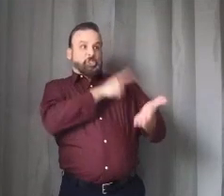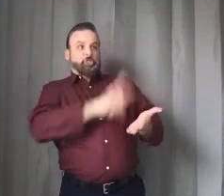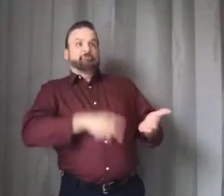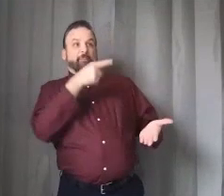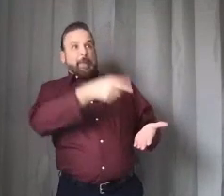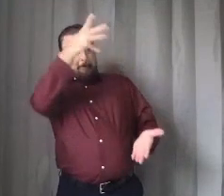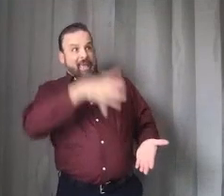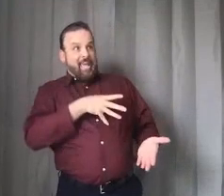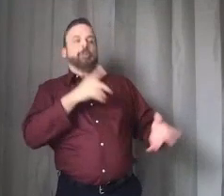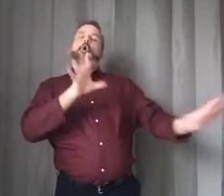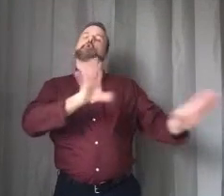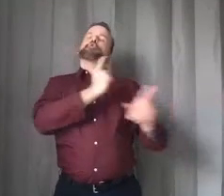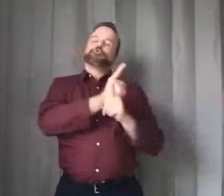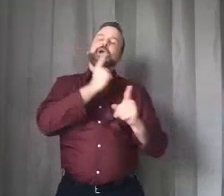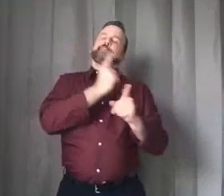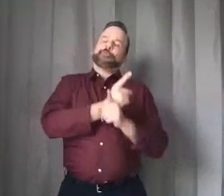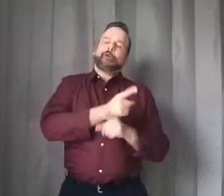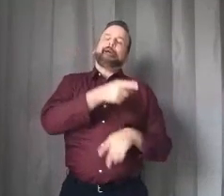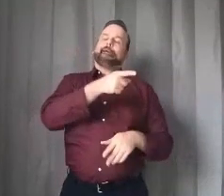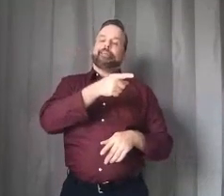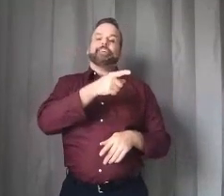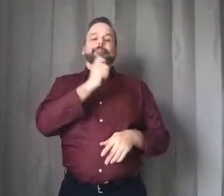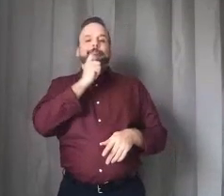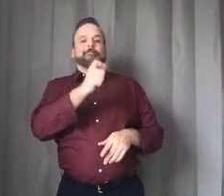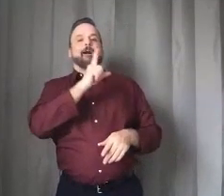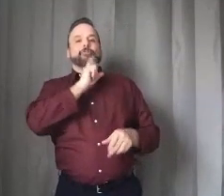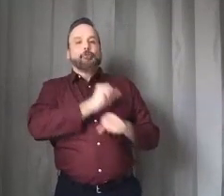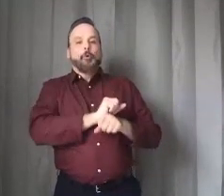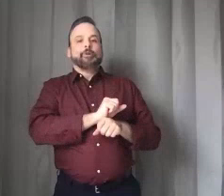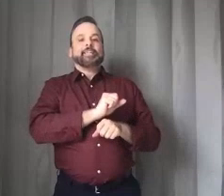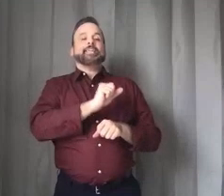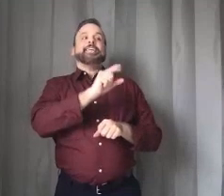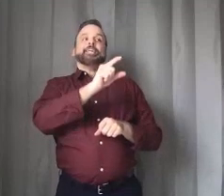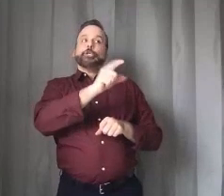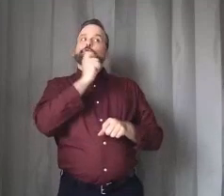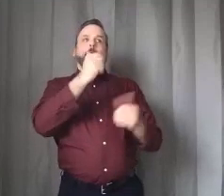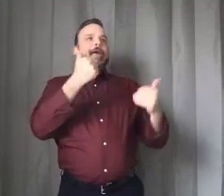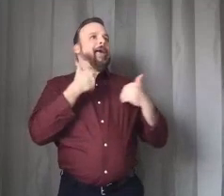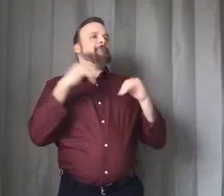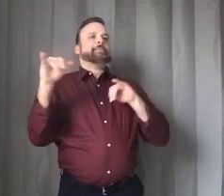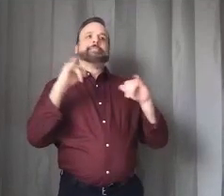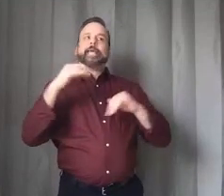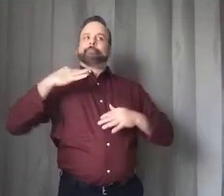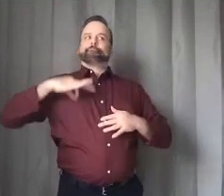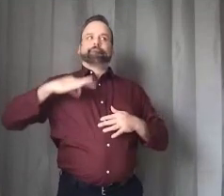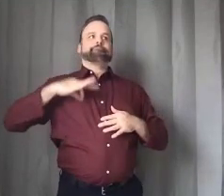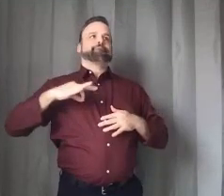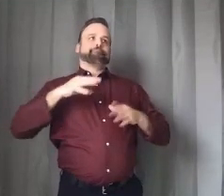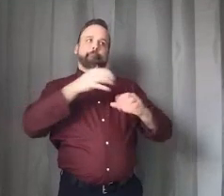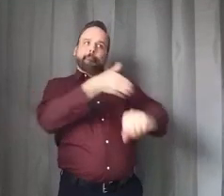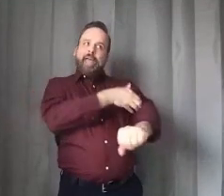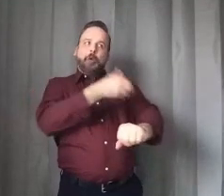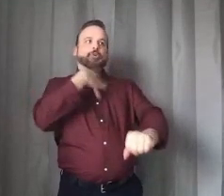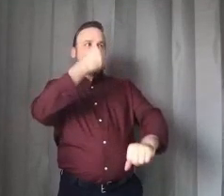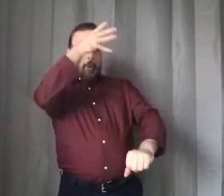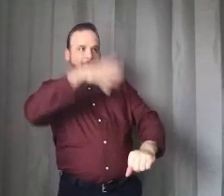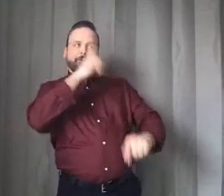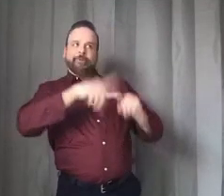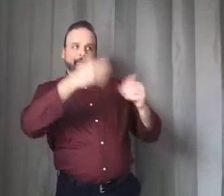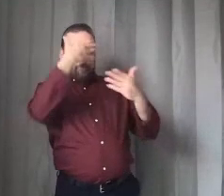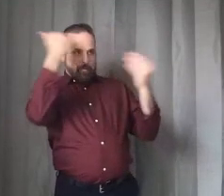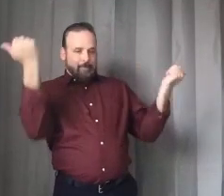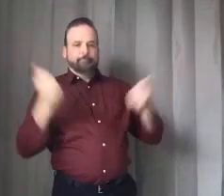you're right. You're not totally, you know, you don't have the same privileges as a white man. That is true. We can't forget that.